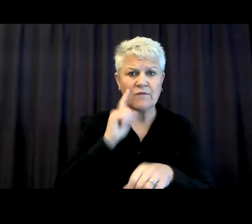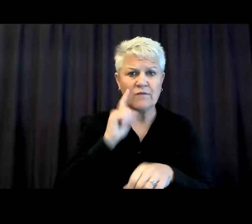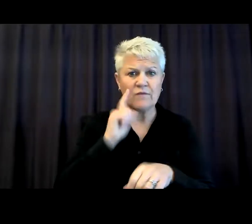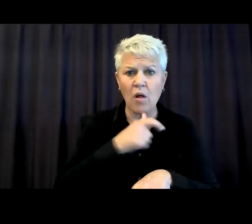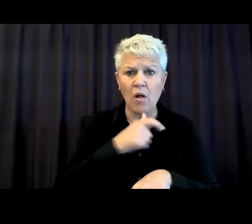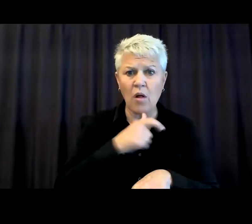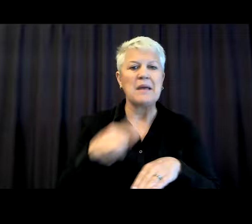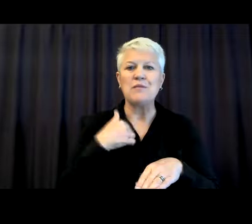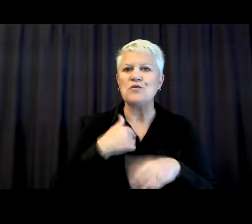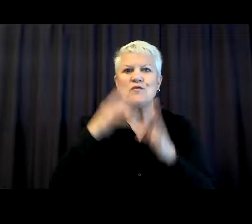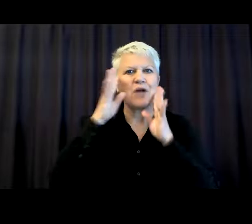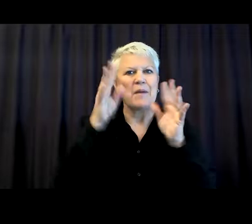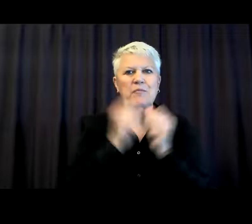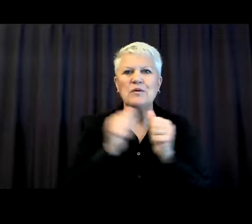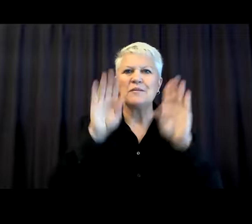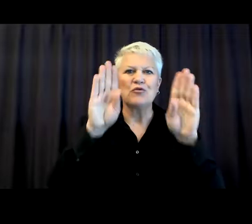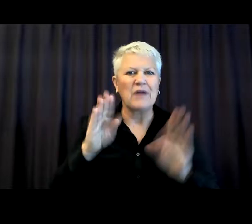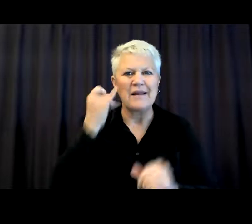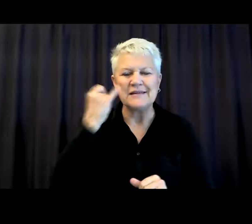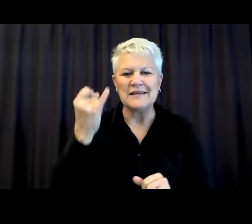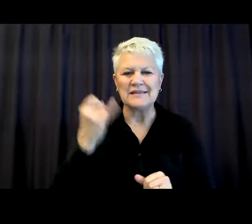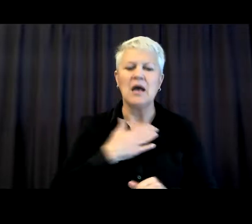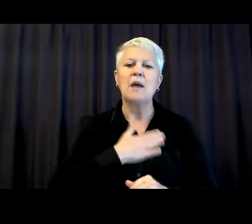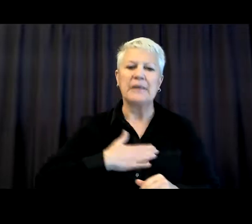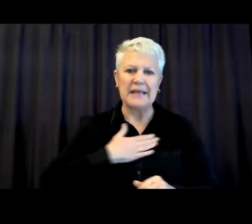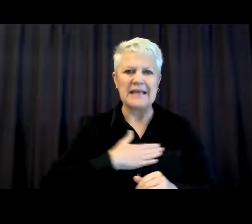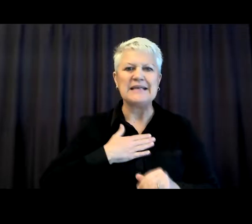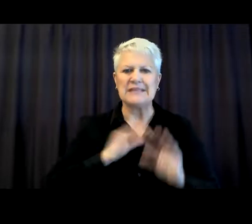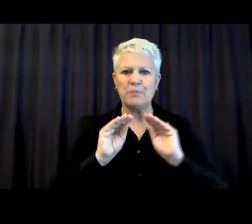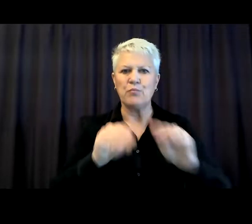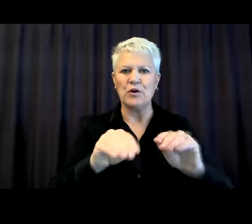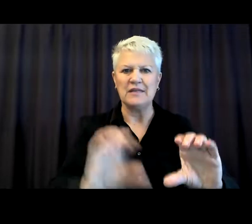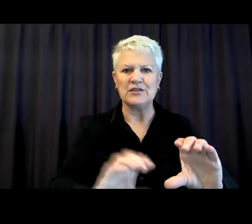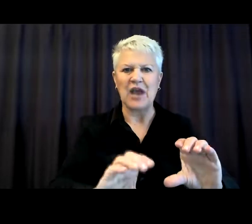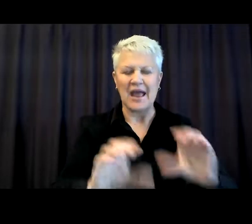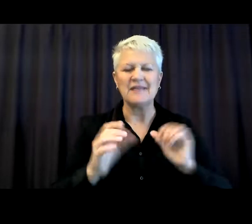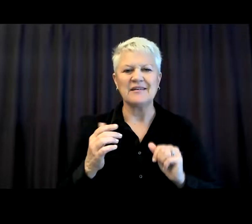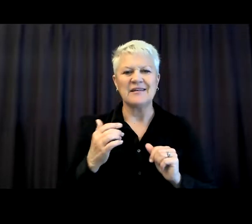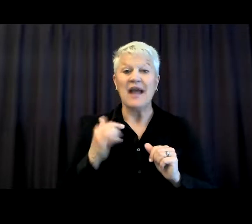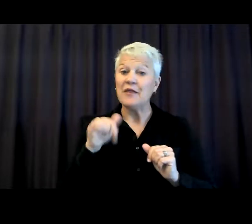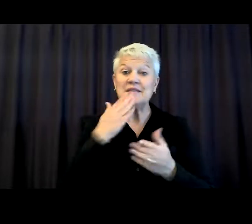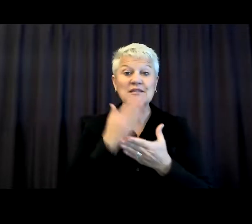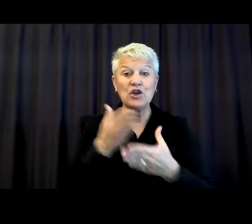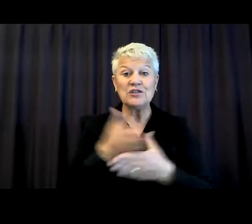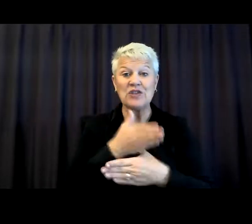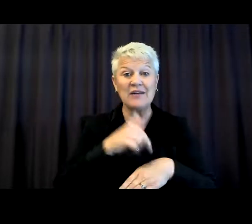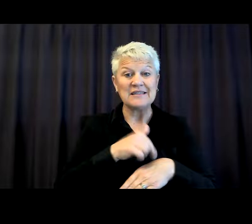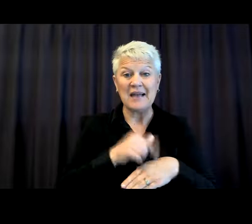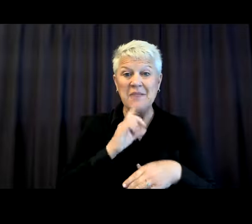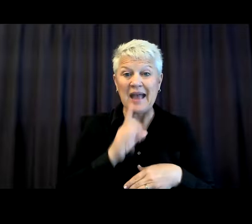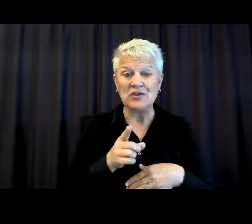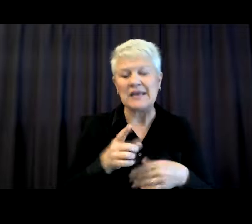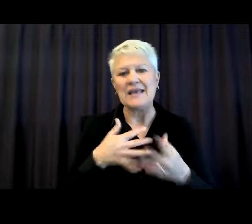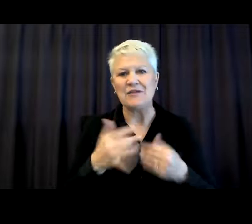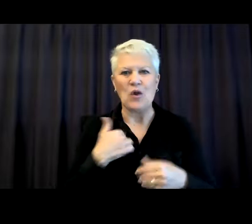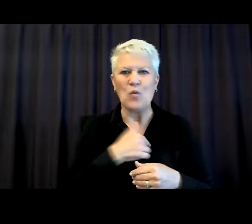with some marvelous ideas. So please put them in the chat. We'd love to. This is a good sharing time, actually, even though we